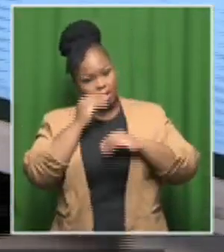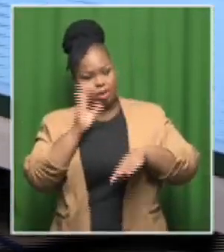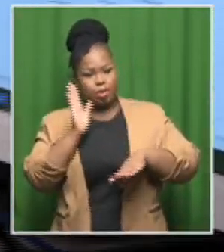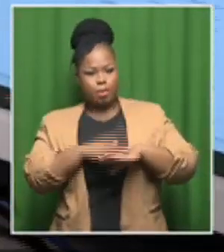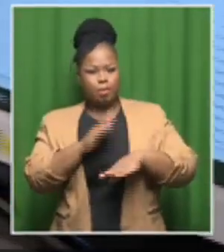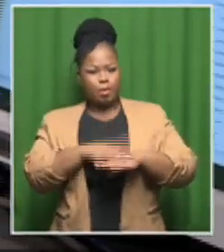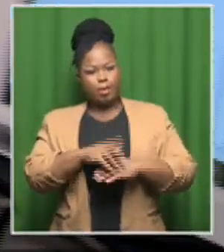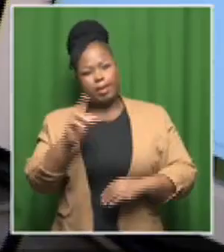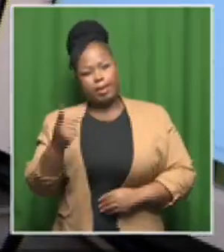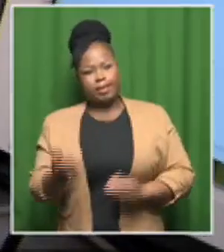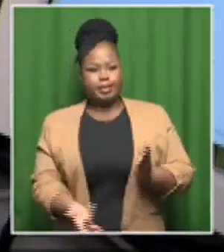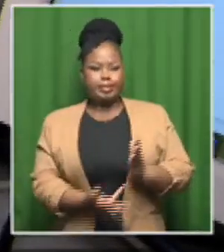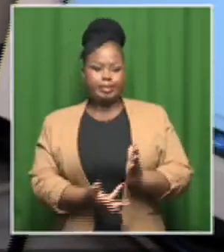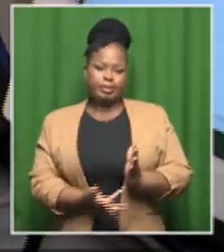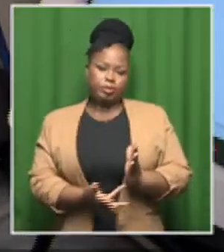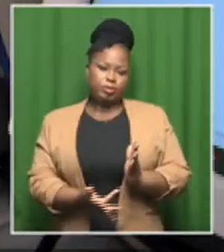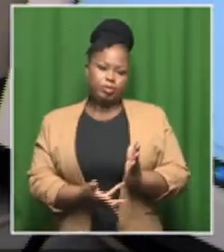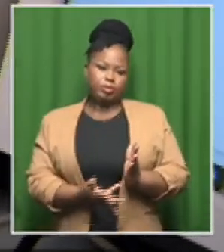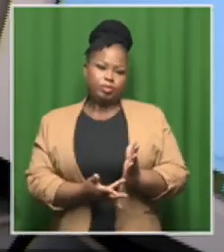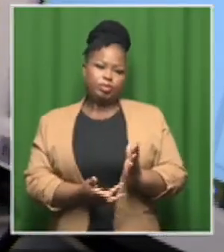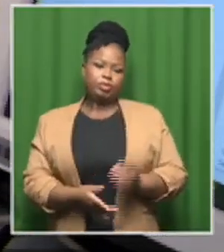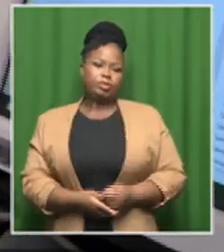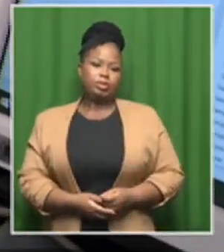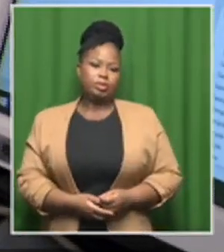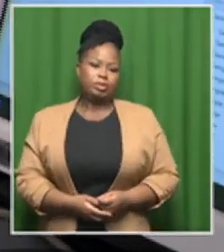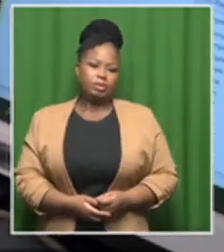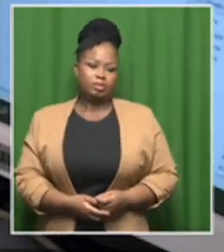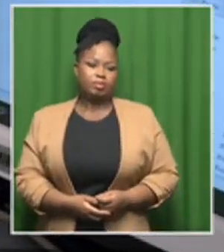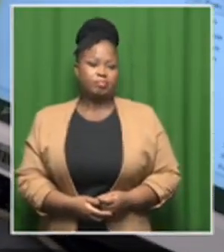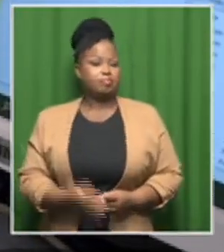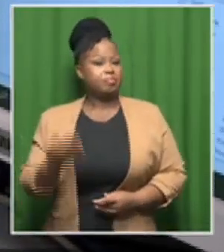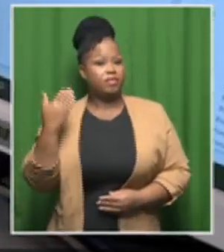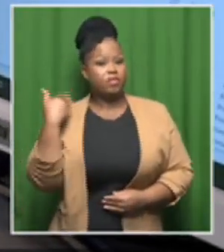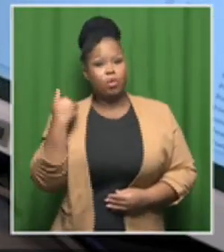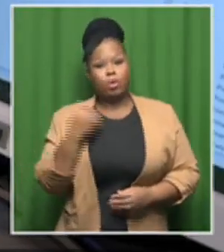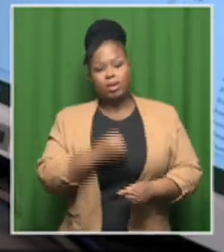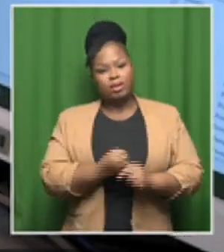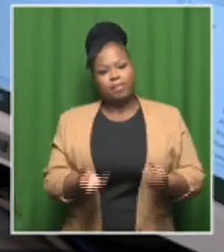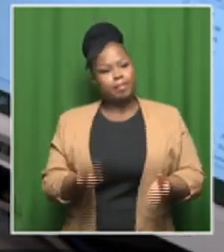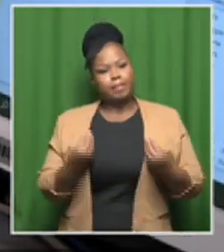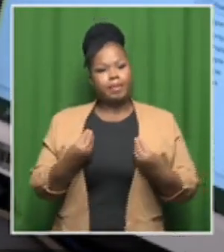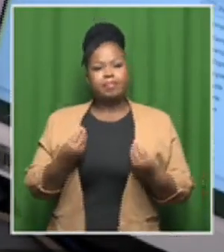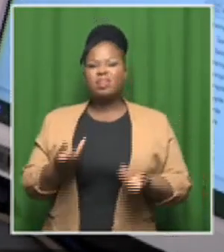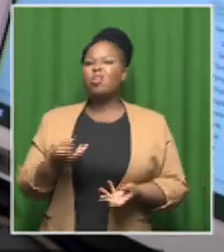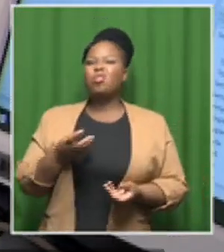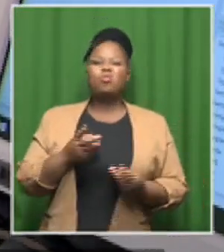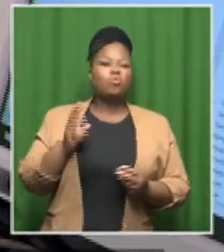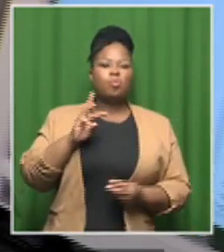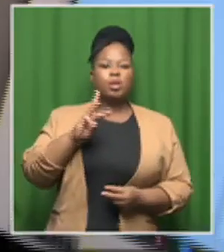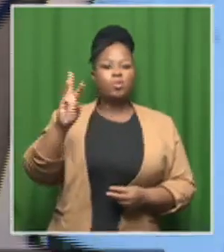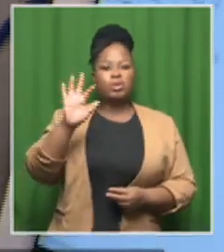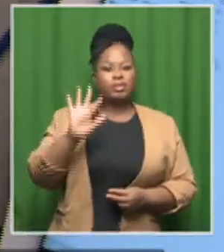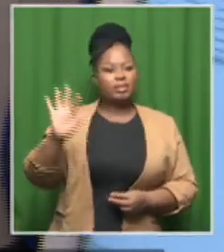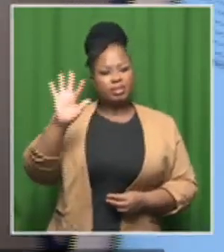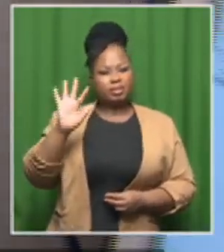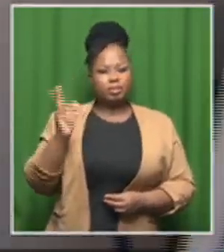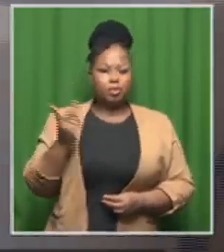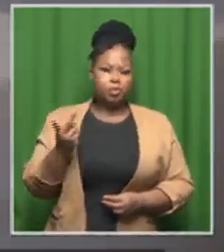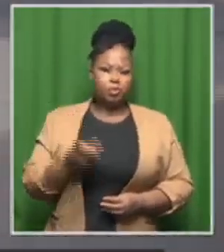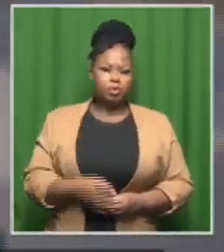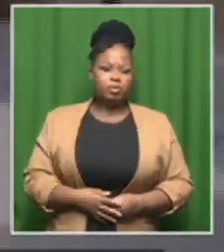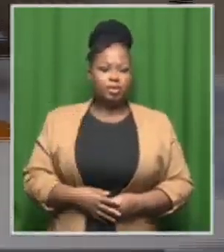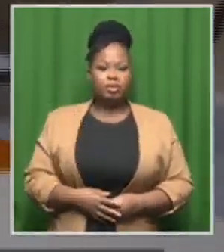cutting-edge technologies that we do not that mostly are found in the Western world. So at least you get the benefit